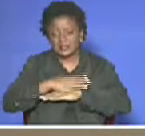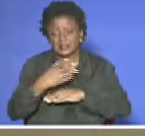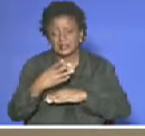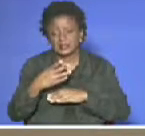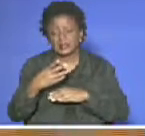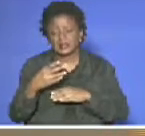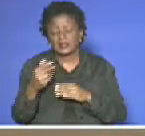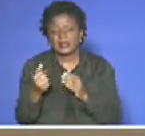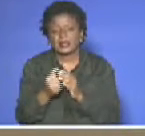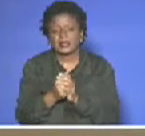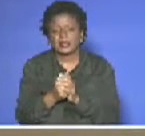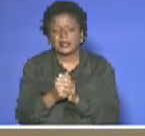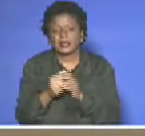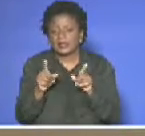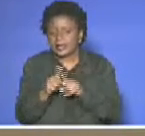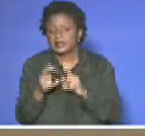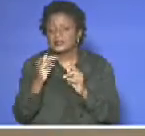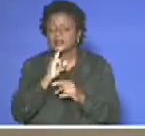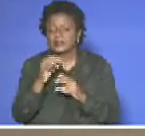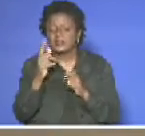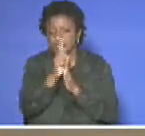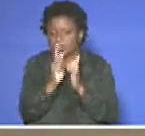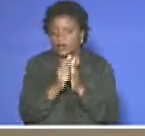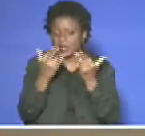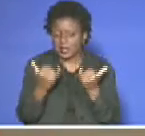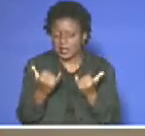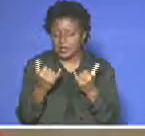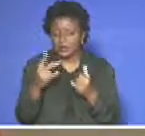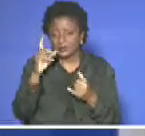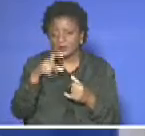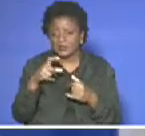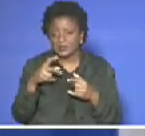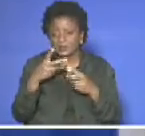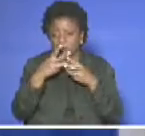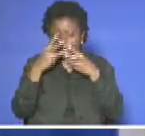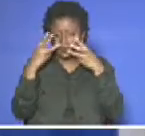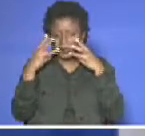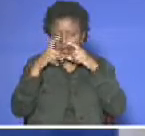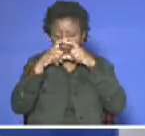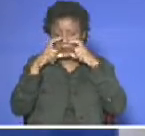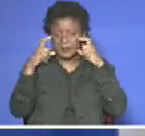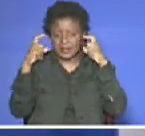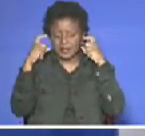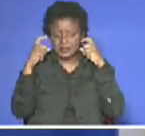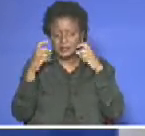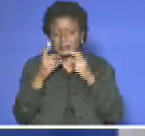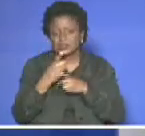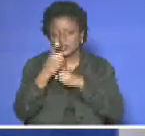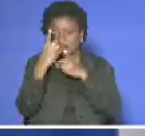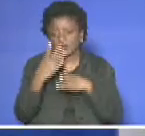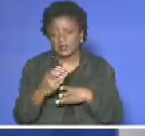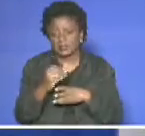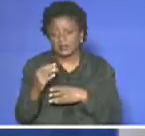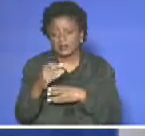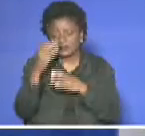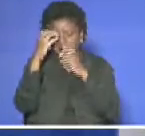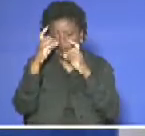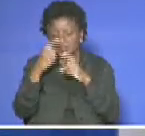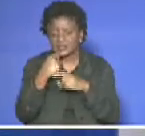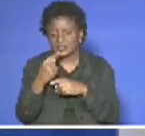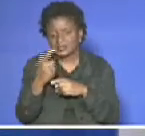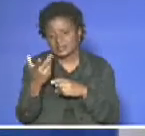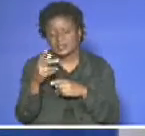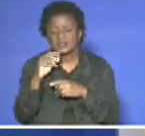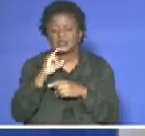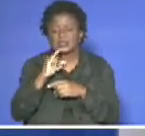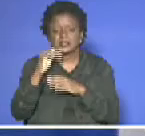us are doing right now, we have to wear a mask and we have to do those things. Well, the Director of Education says while he's optimistic, he does